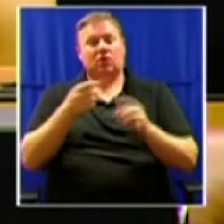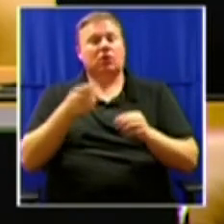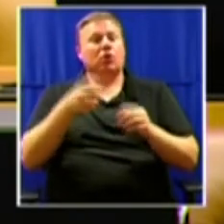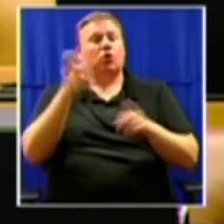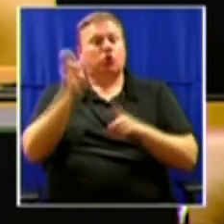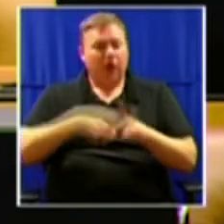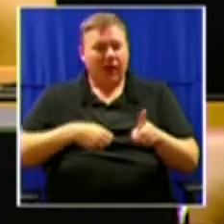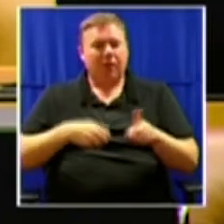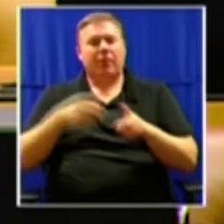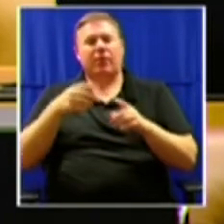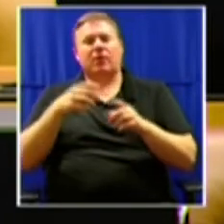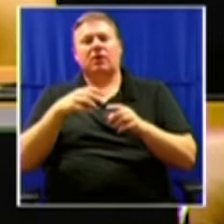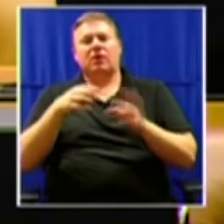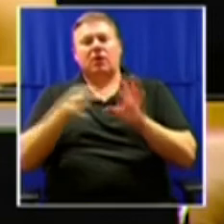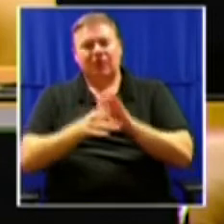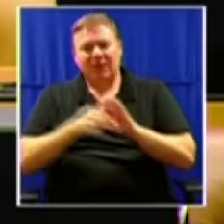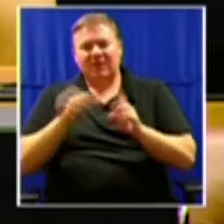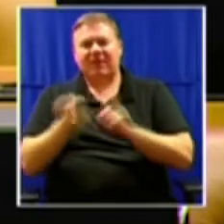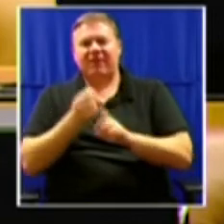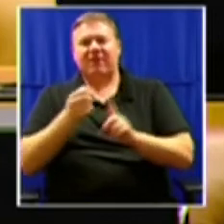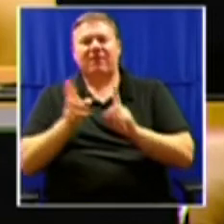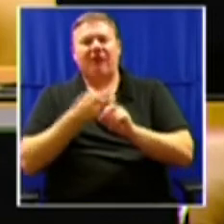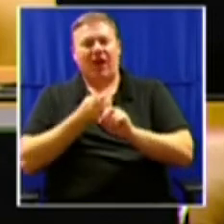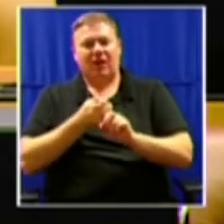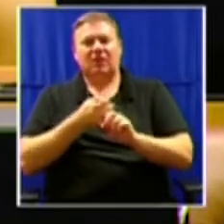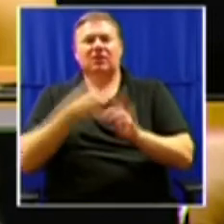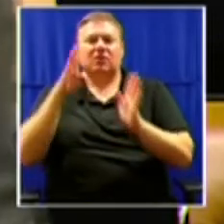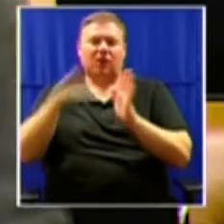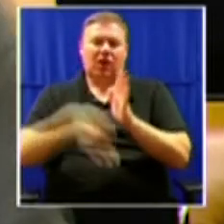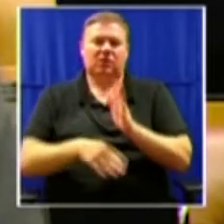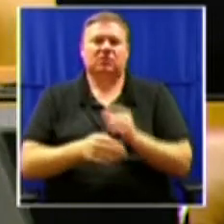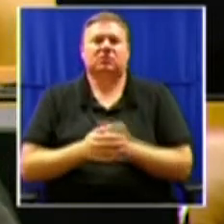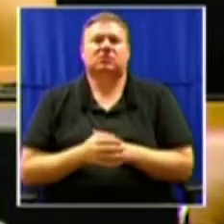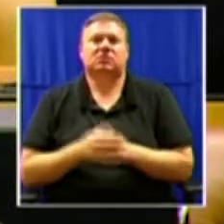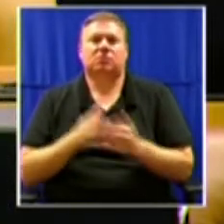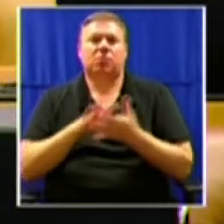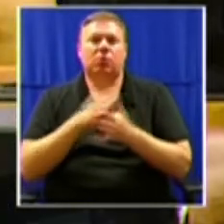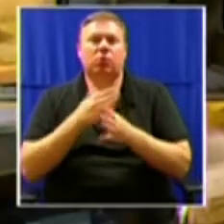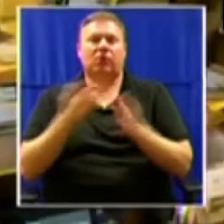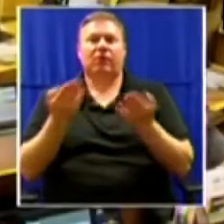domestic violence, are down under lockdown. Thank you very much, Chair.